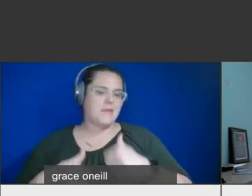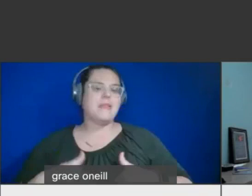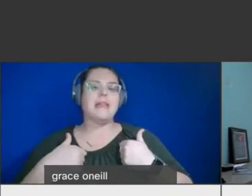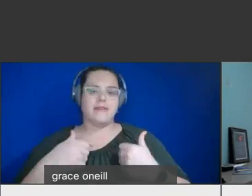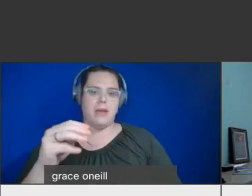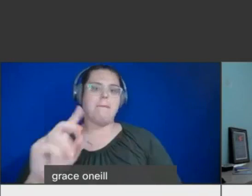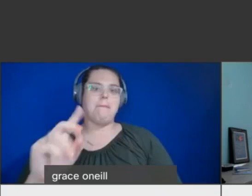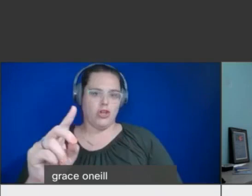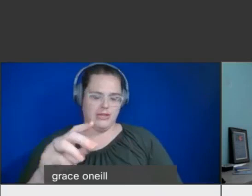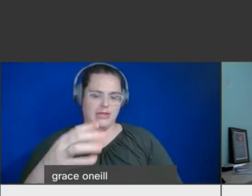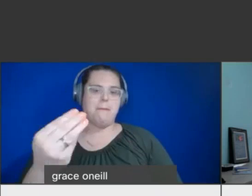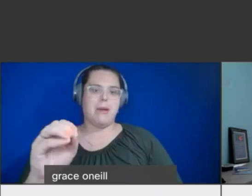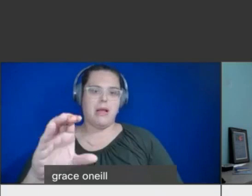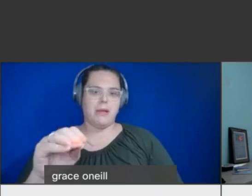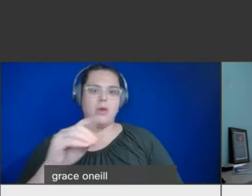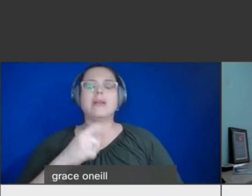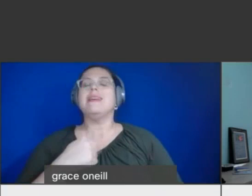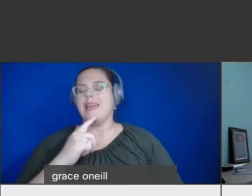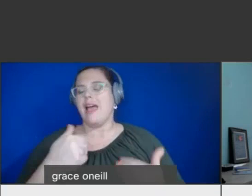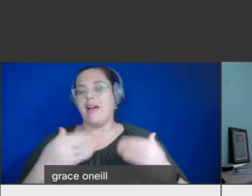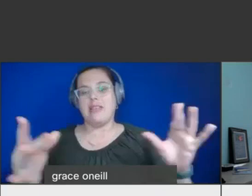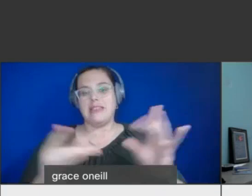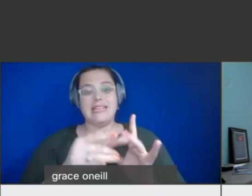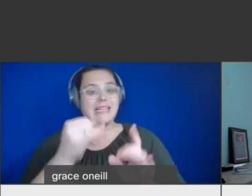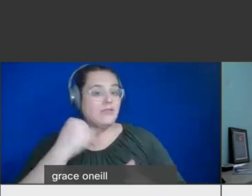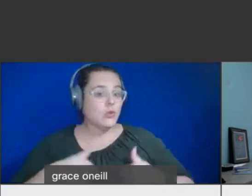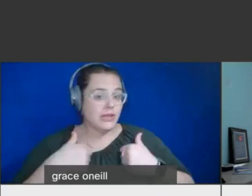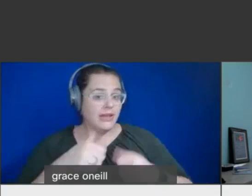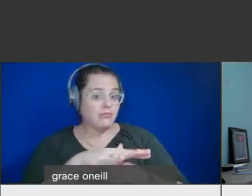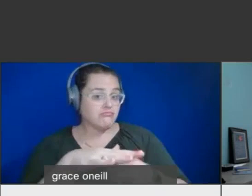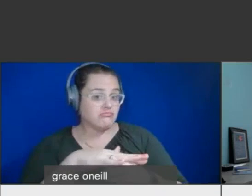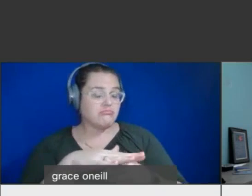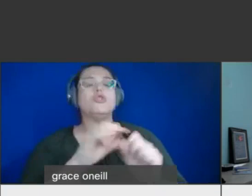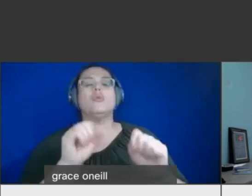for people to get KN95 masks if they live in Montgomery County.